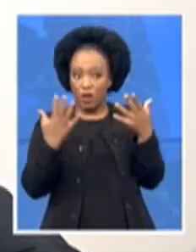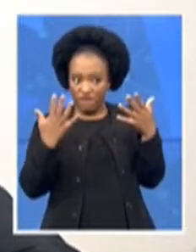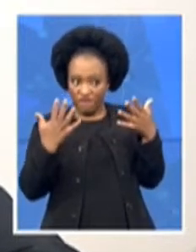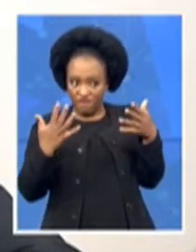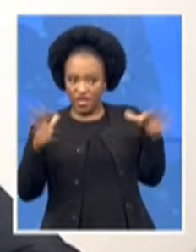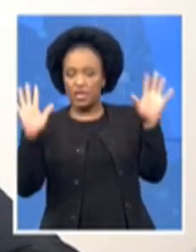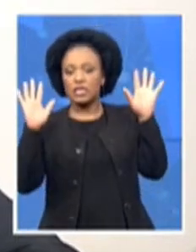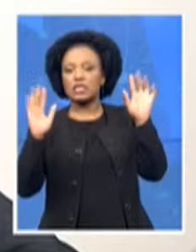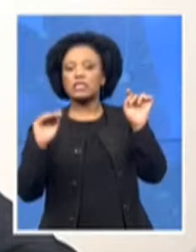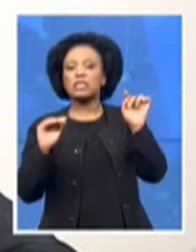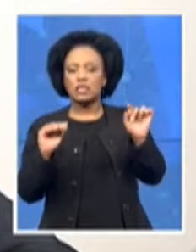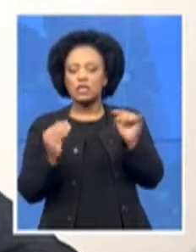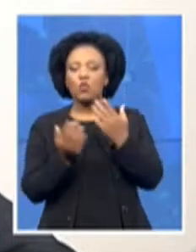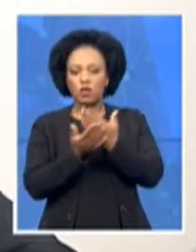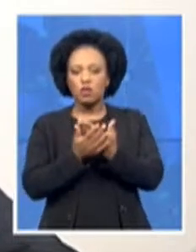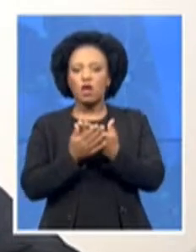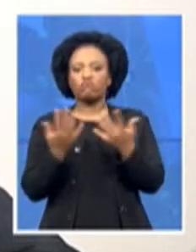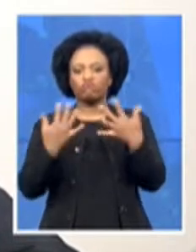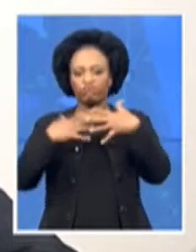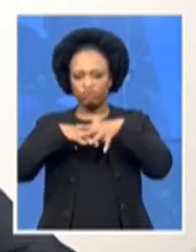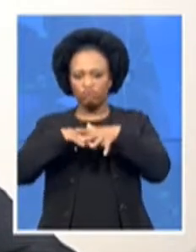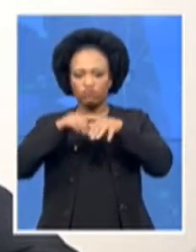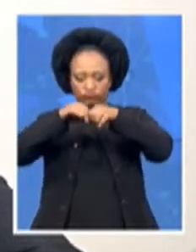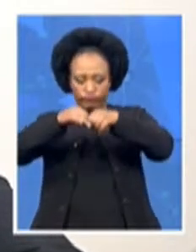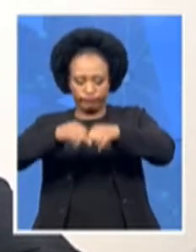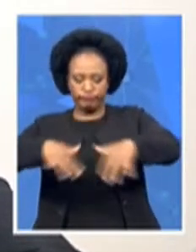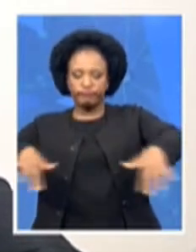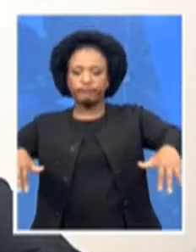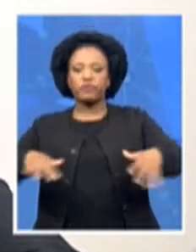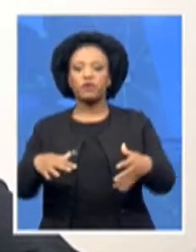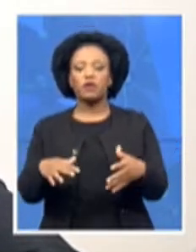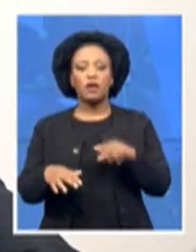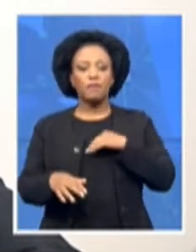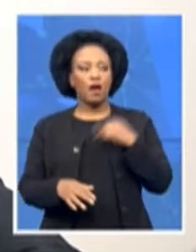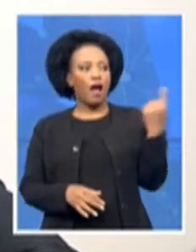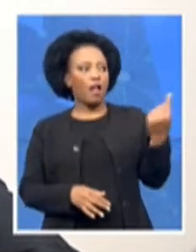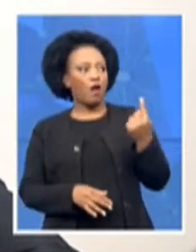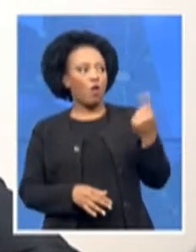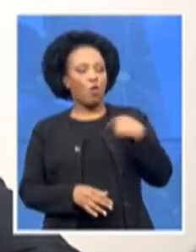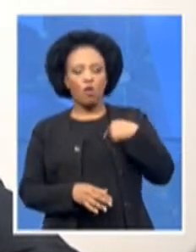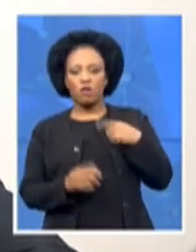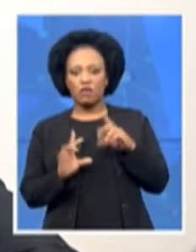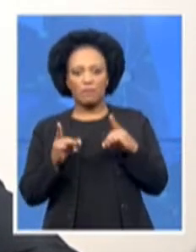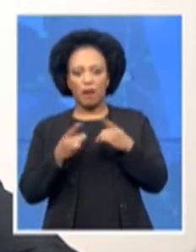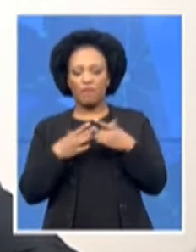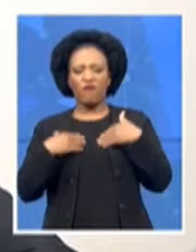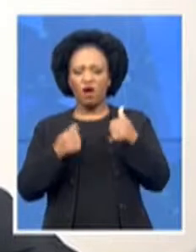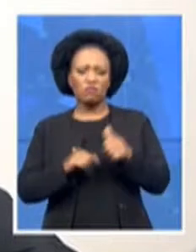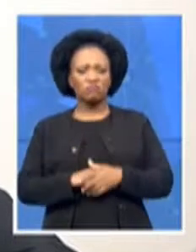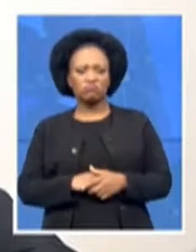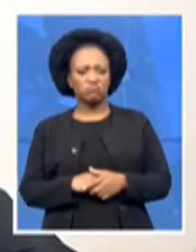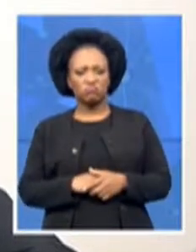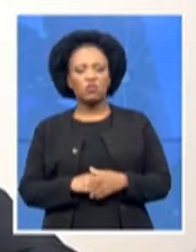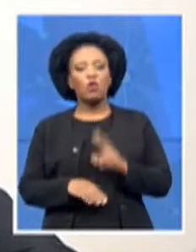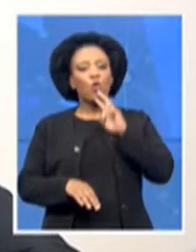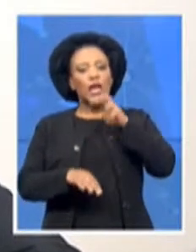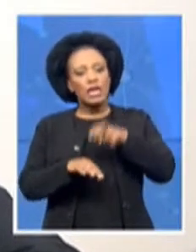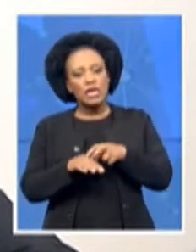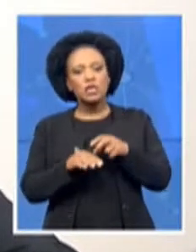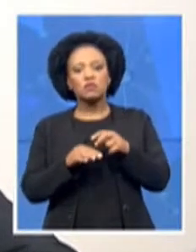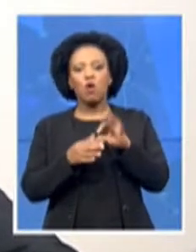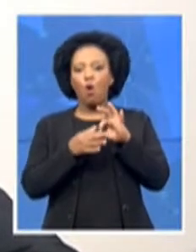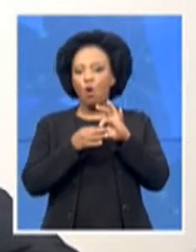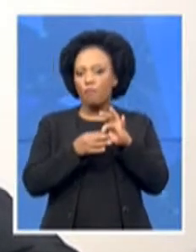with. We won't be able to do it alone as health. We will need the assistance of Home Affairs, other departments, sports